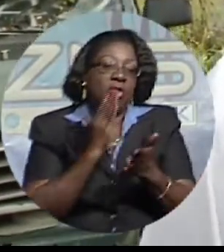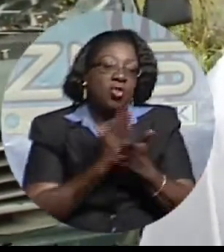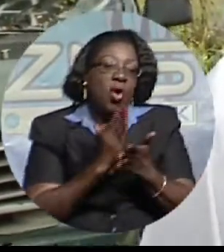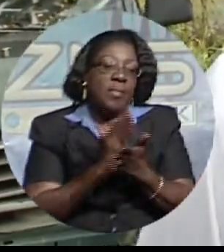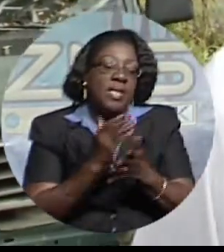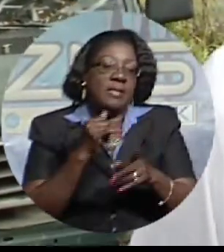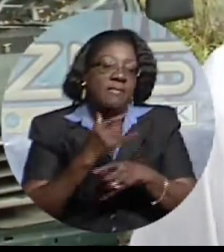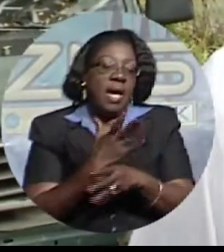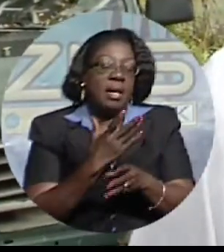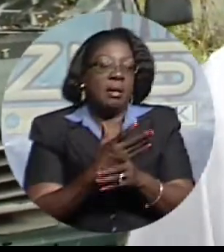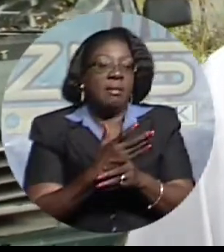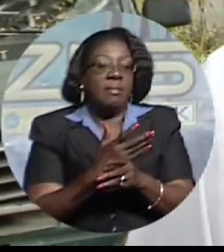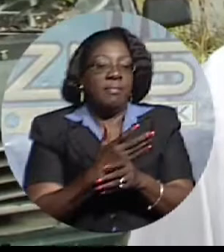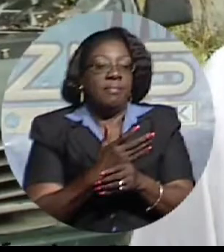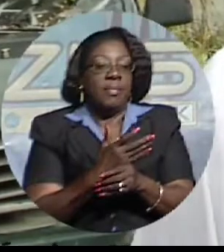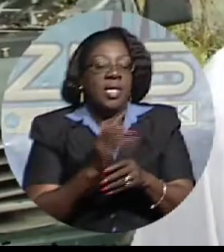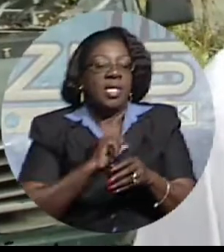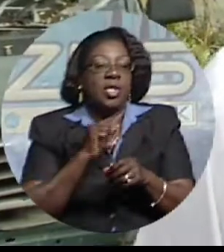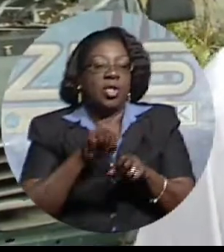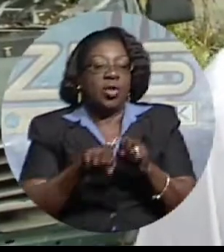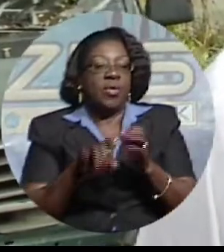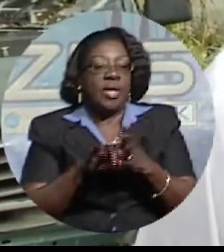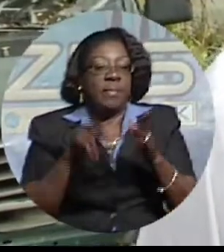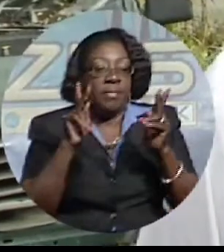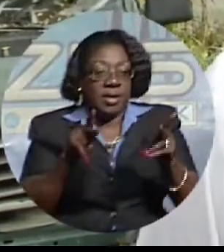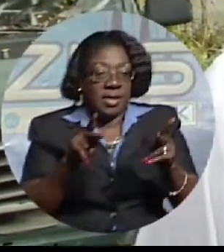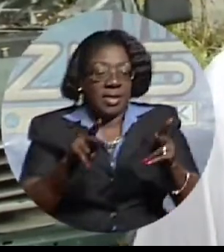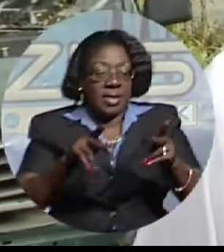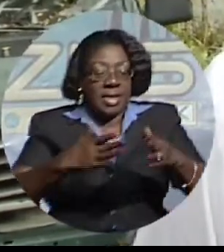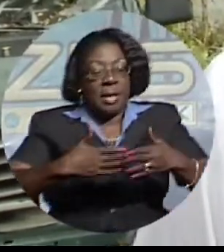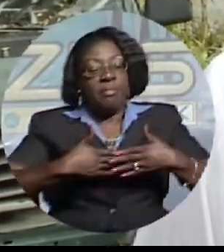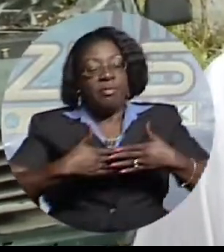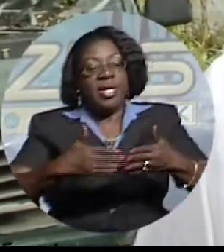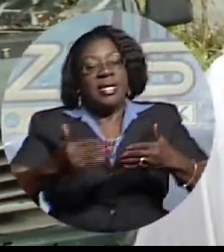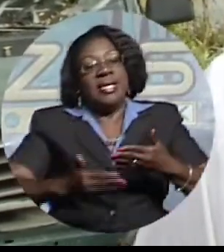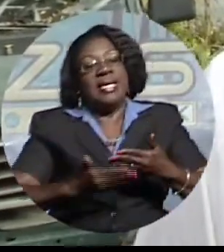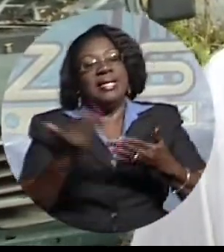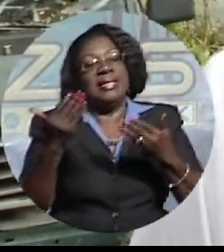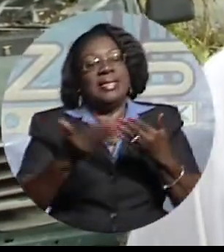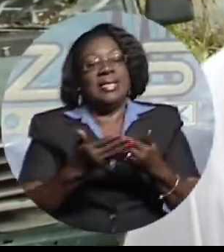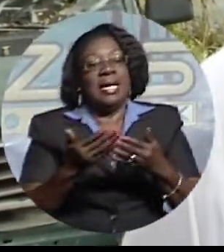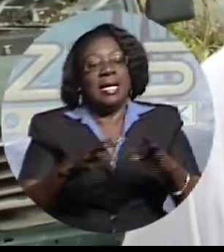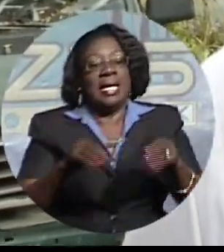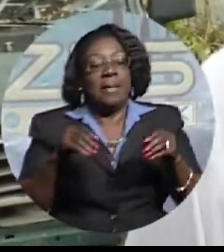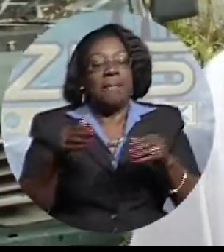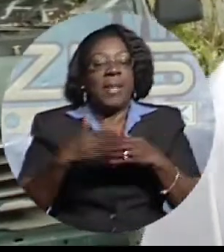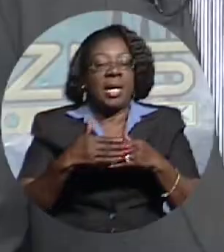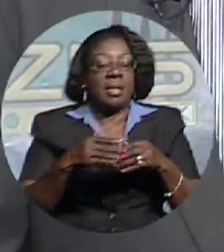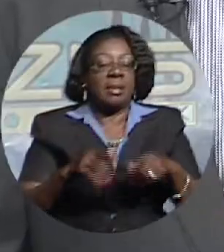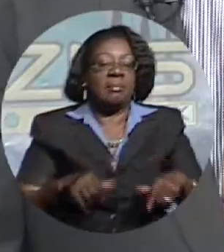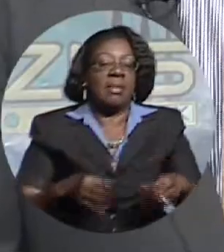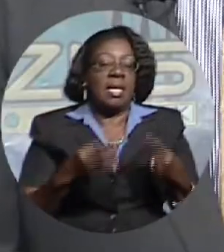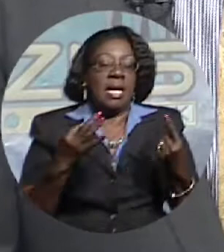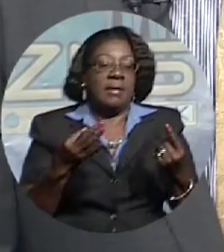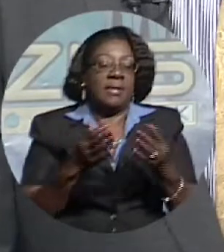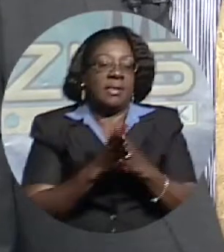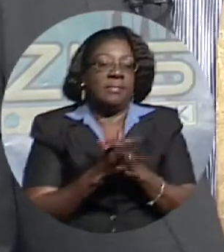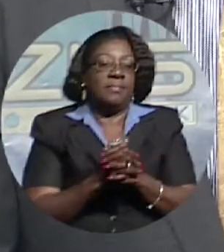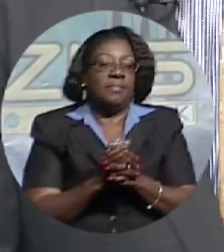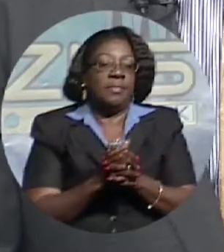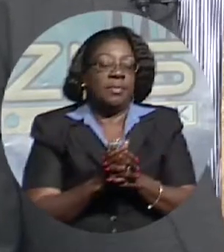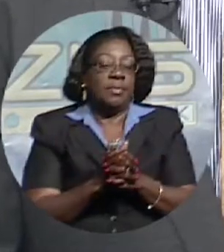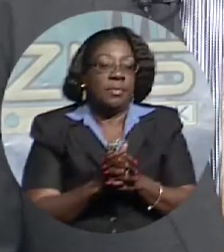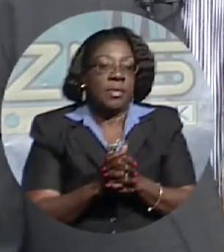full extinguishment so that persons can breathe a sigh of relief so that they can get their lives back to normalcy. A delay